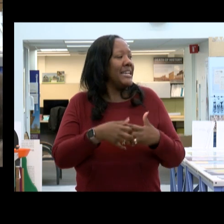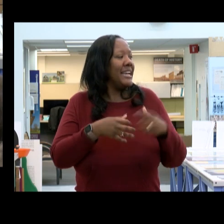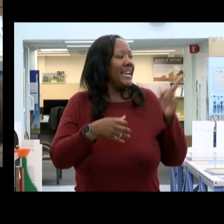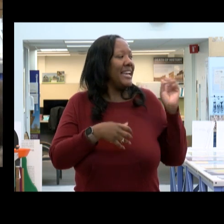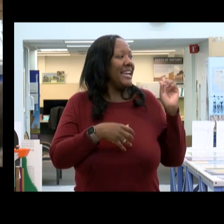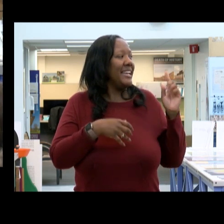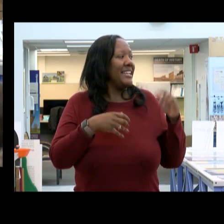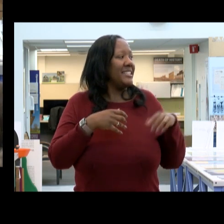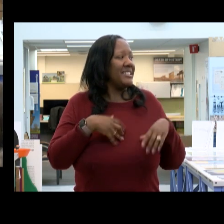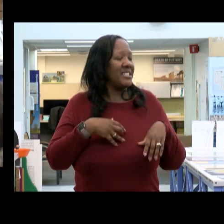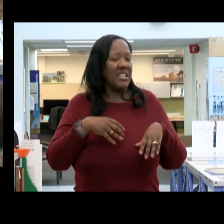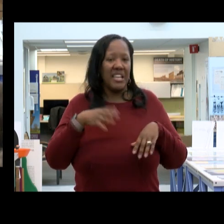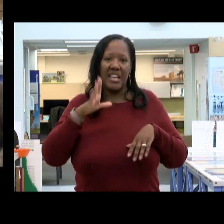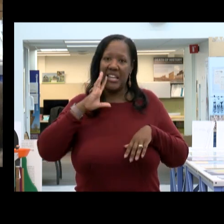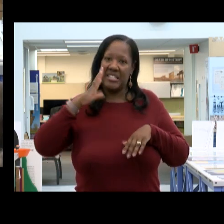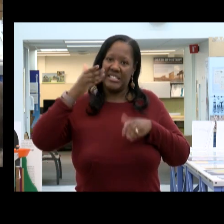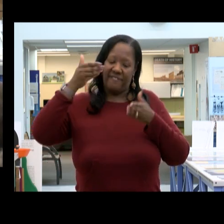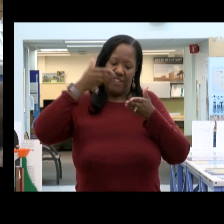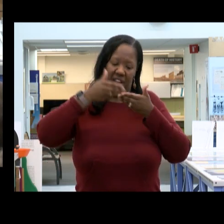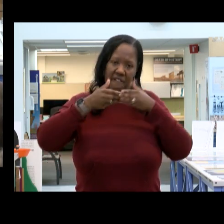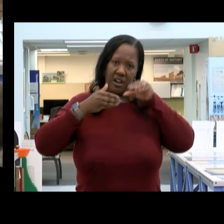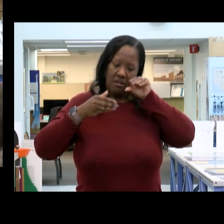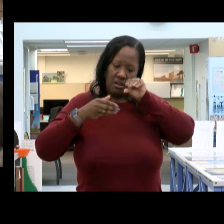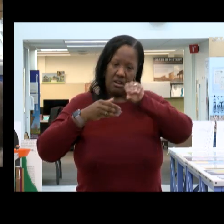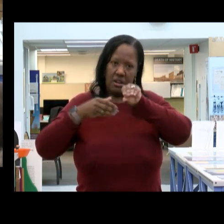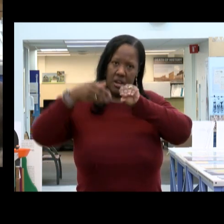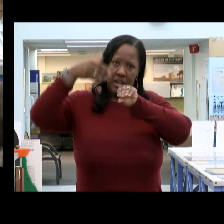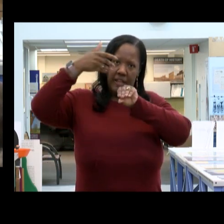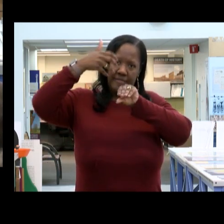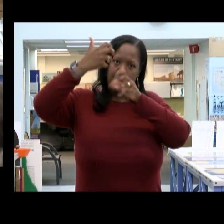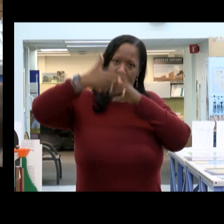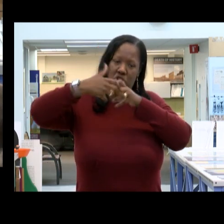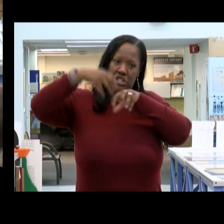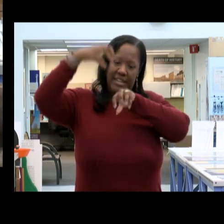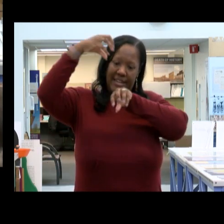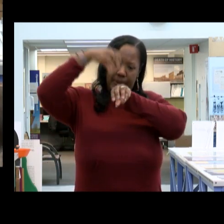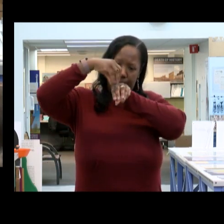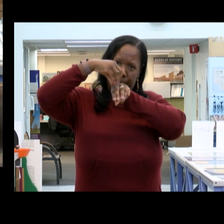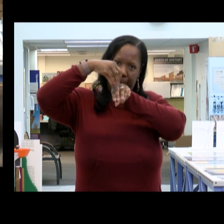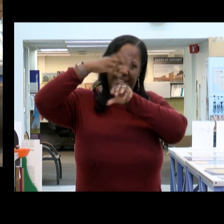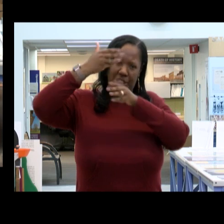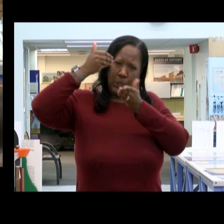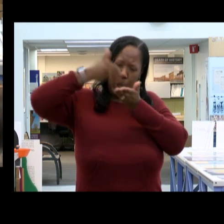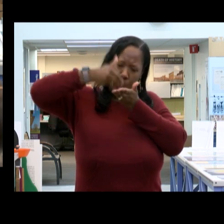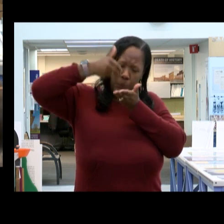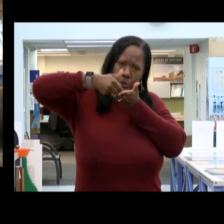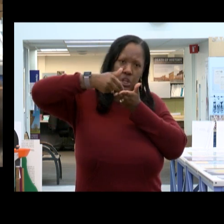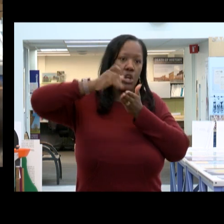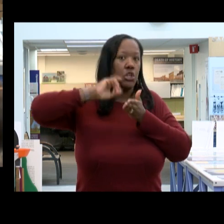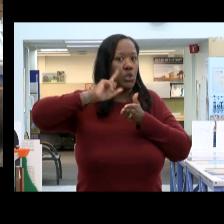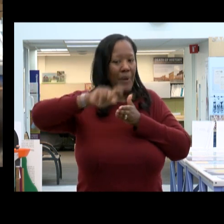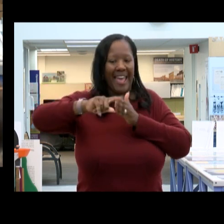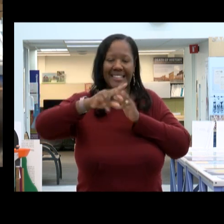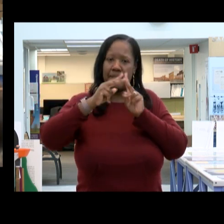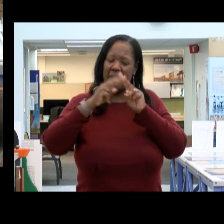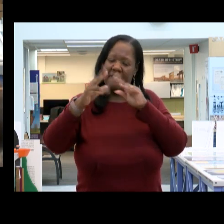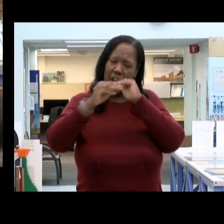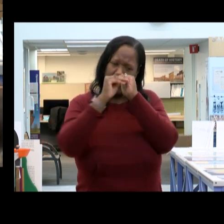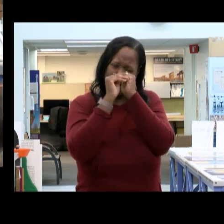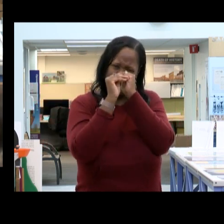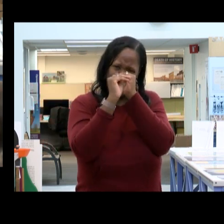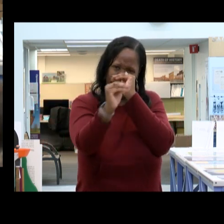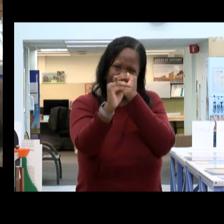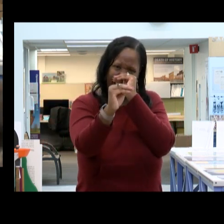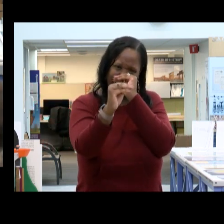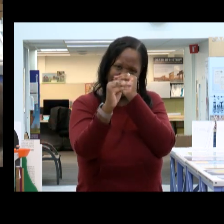the surface is, you know, extremely tight. So the material you're printing on has to be very flat, and it has to be very uniform in thickness. And if